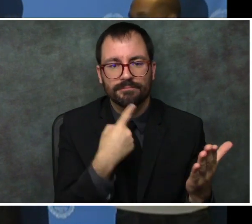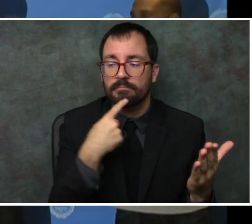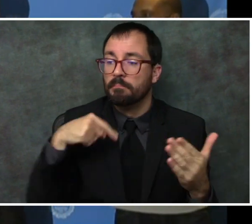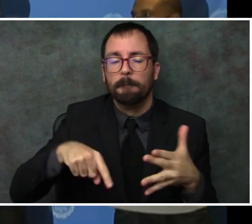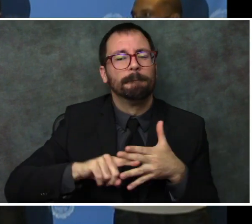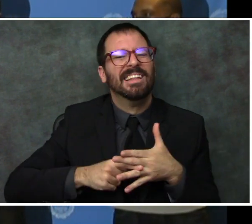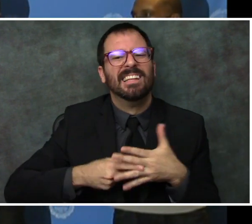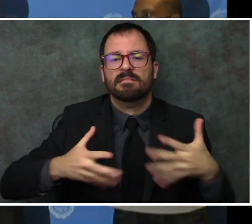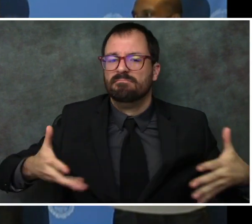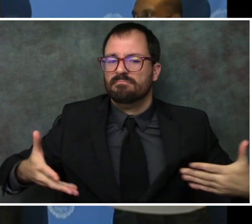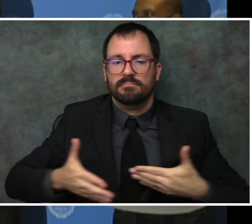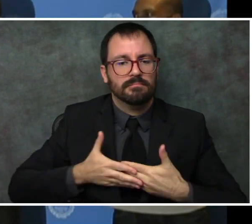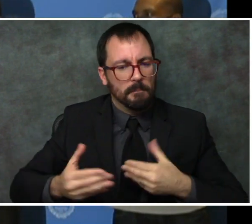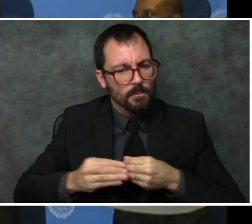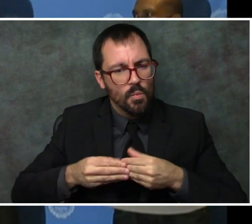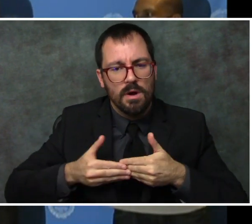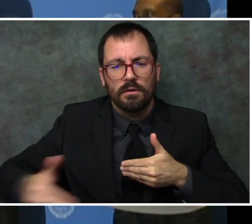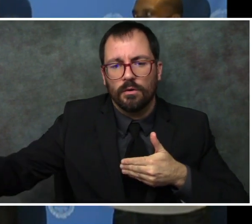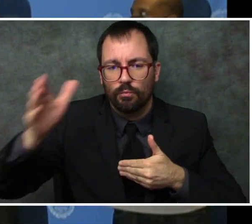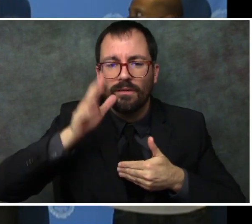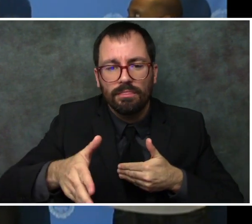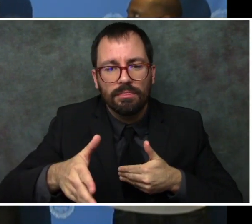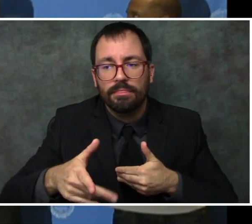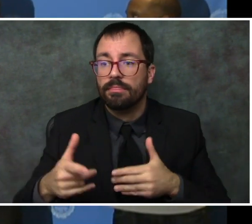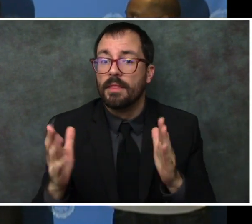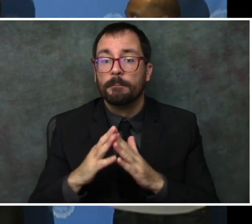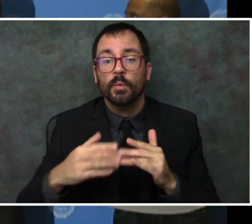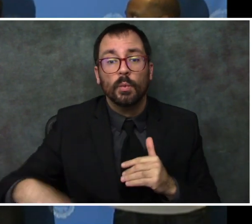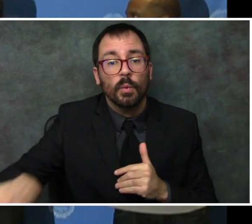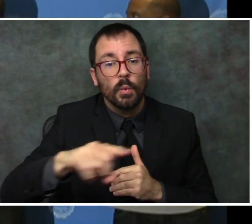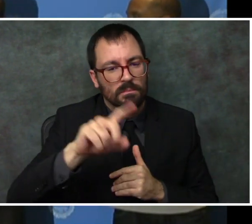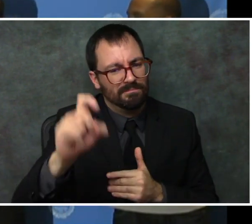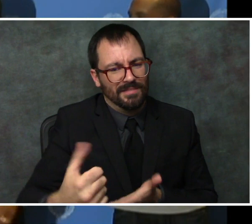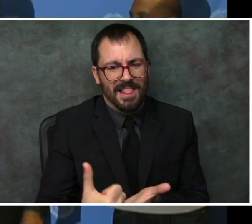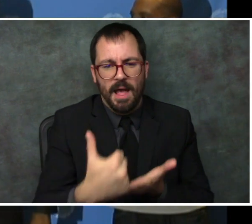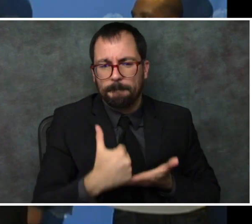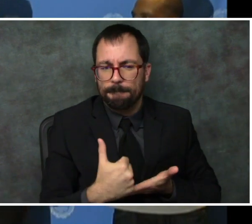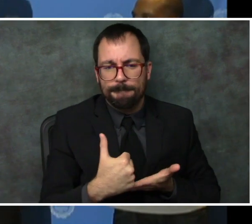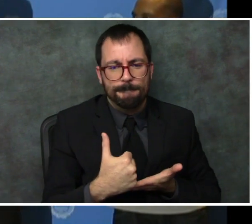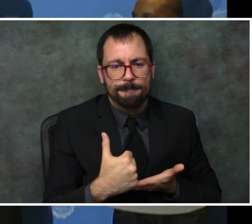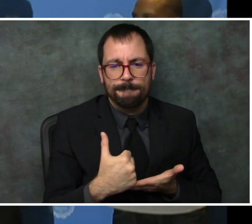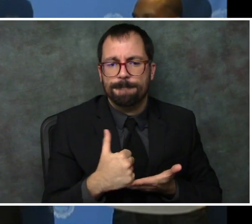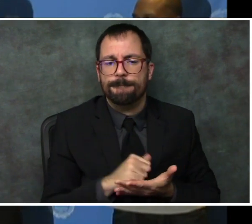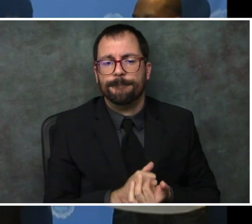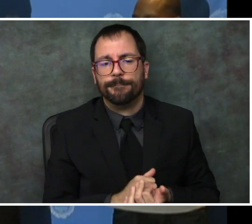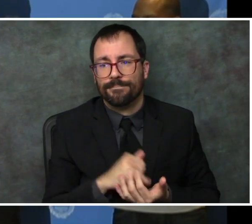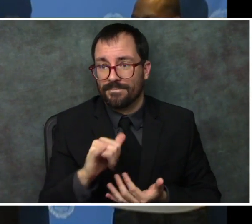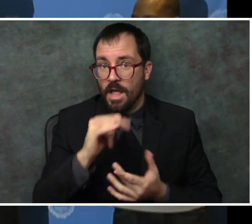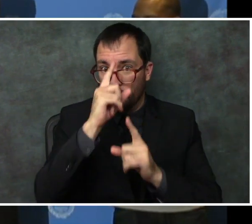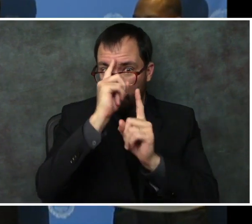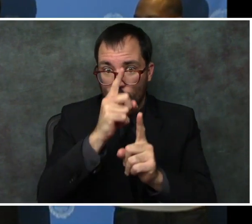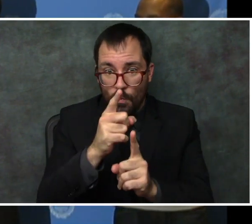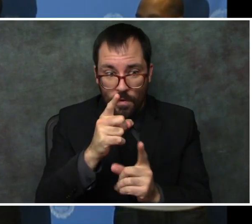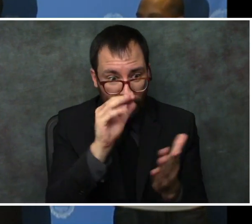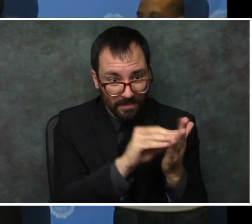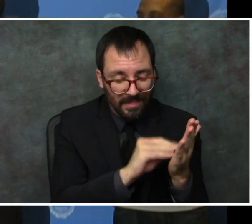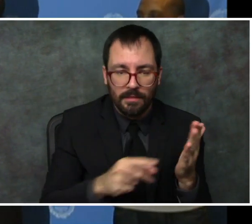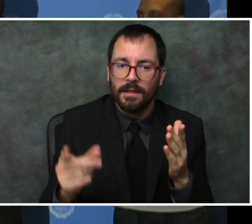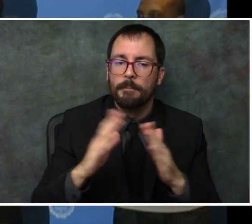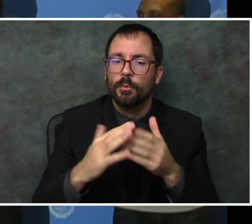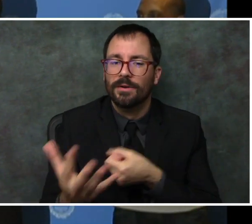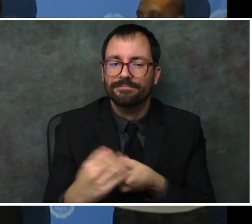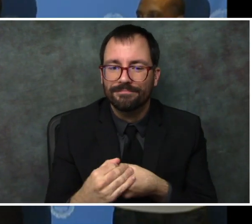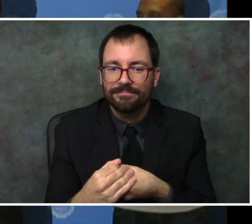has to help us, and the communities that set these goals before us. We must keep this sense of urgency alive and keep